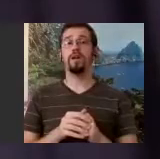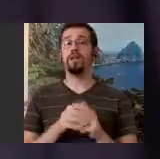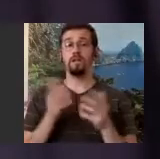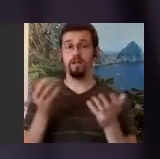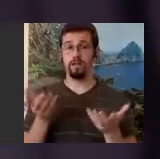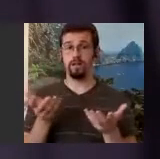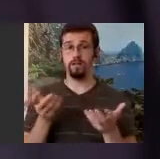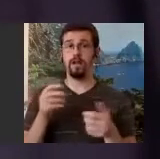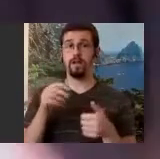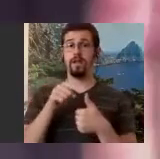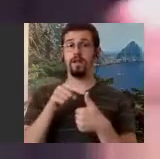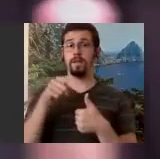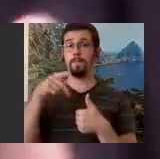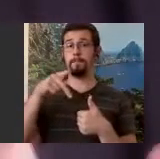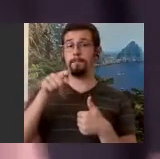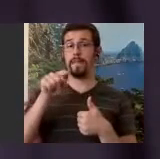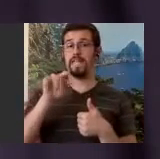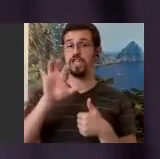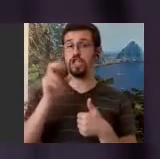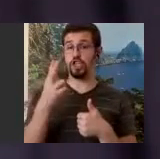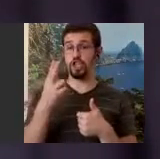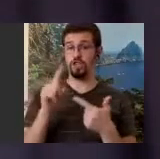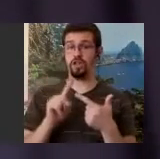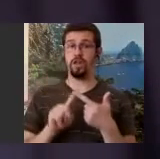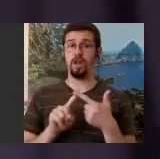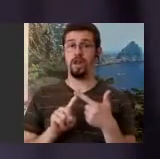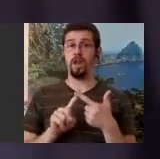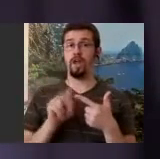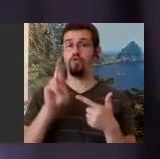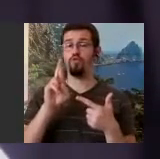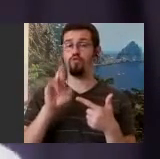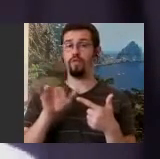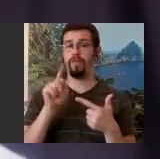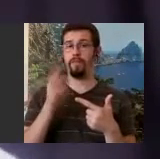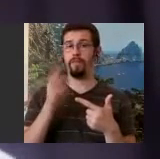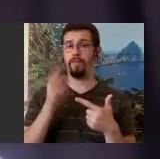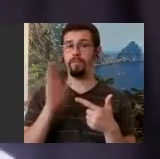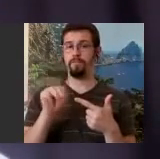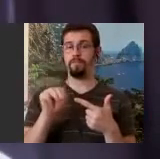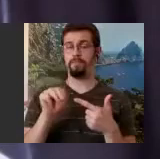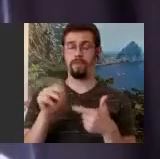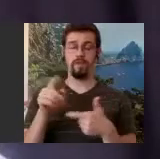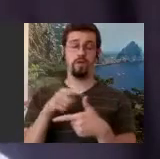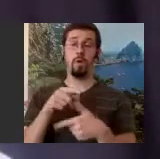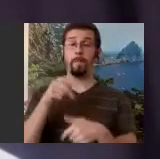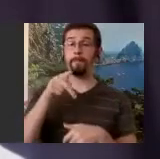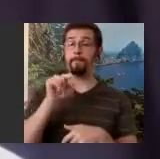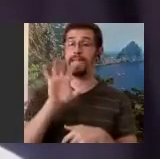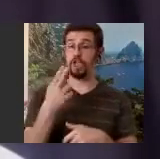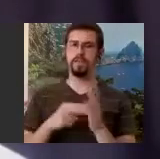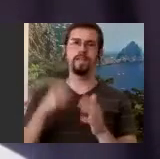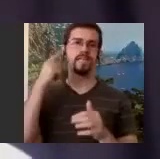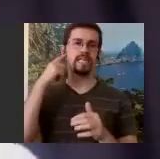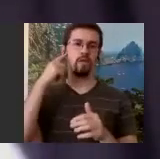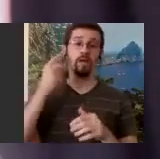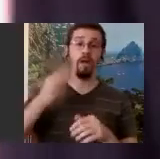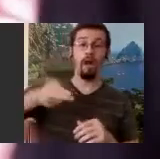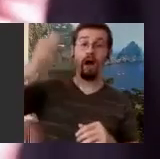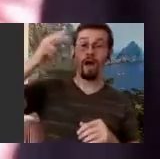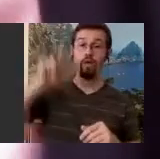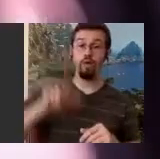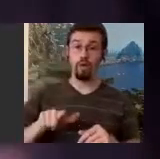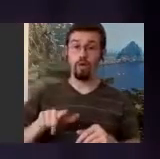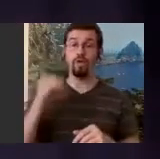rhythm. And pitch is how high or low a sound is. So if you're looking at a piano, the notes on the top of the piano to the right are the